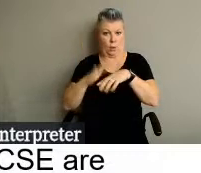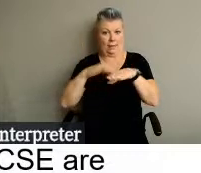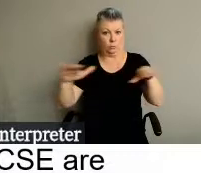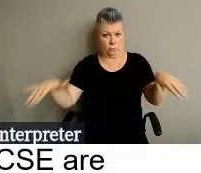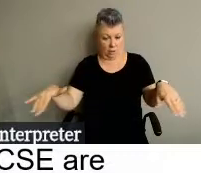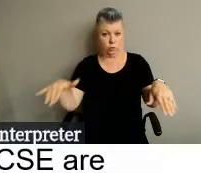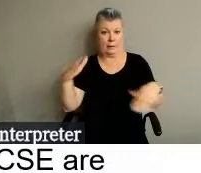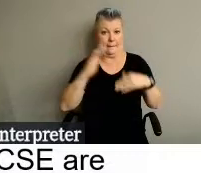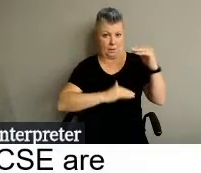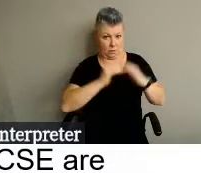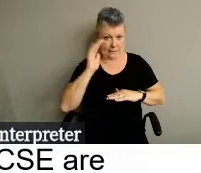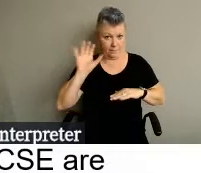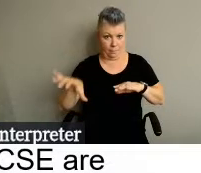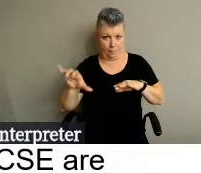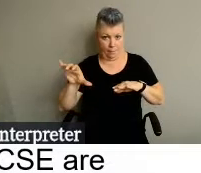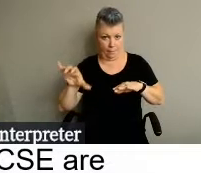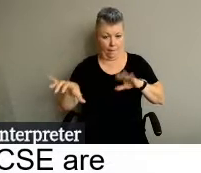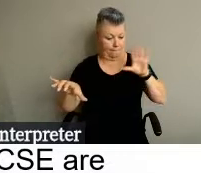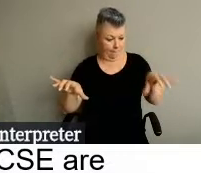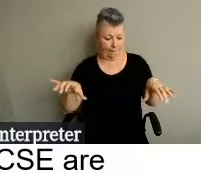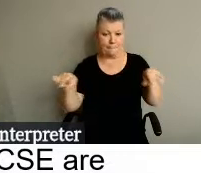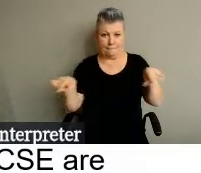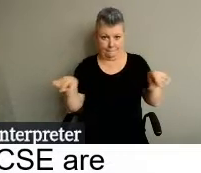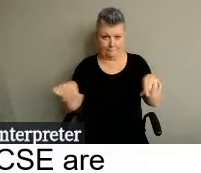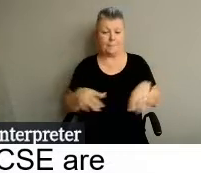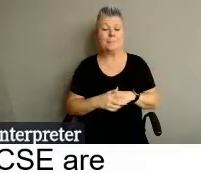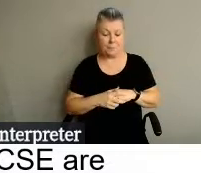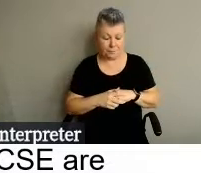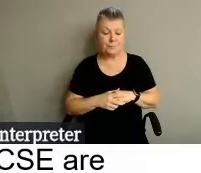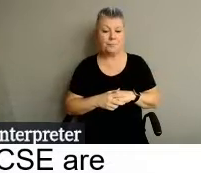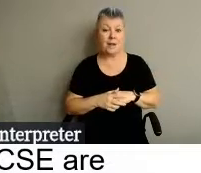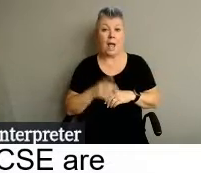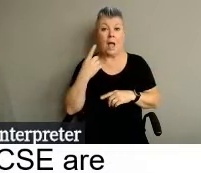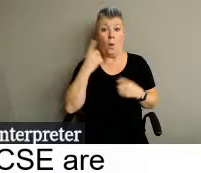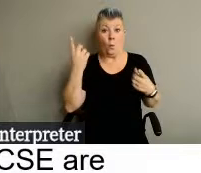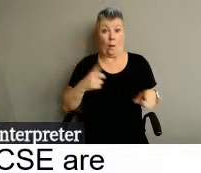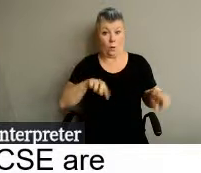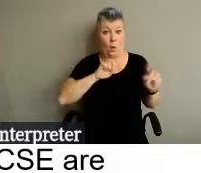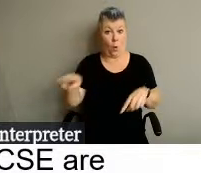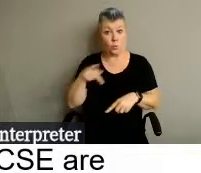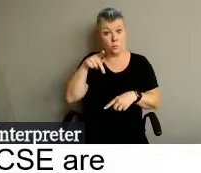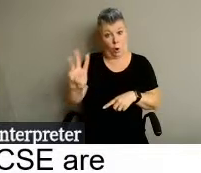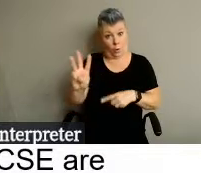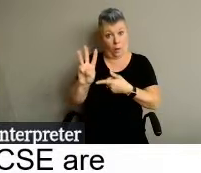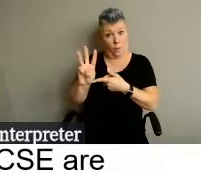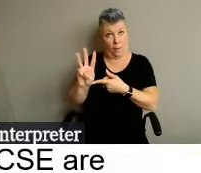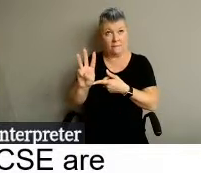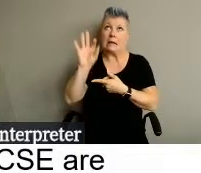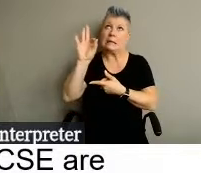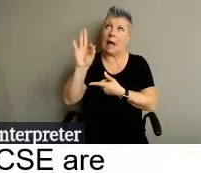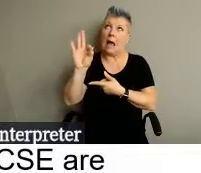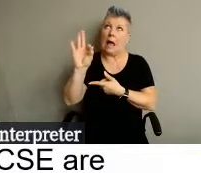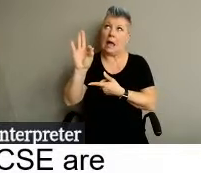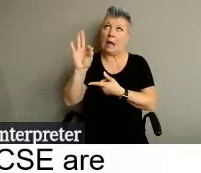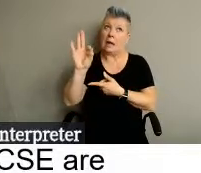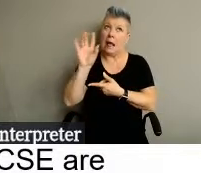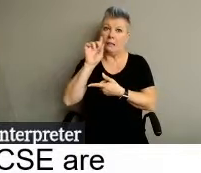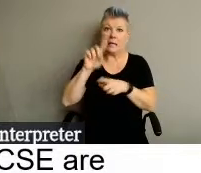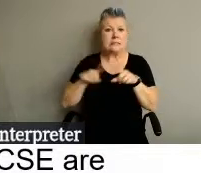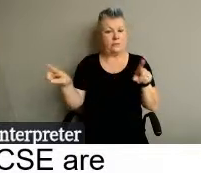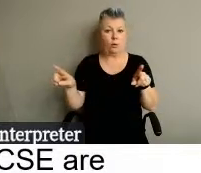main, and then they have the West Center. And then when we go to Parkway, there are like 9, 10